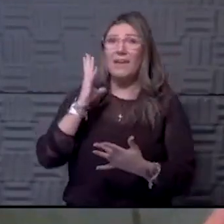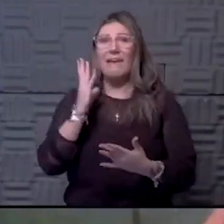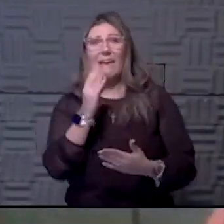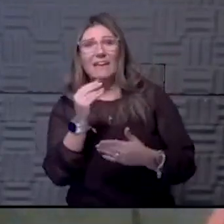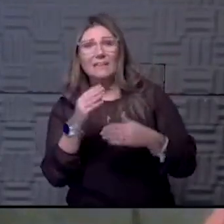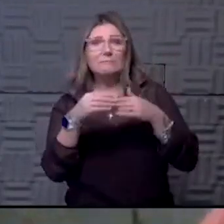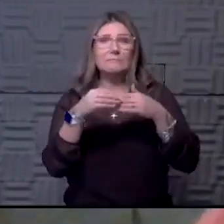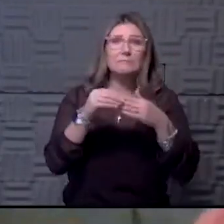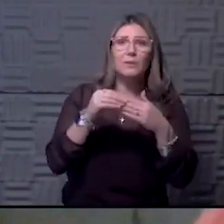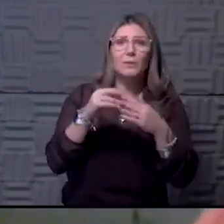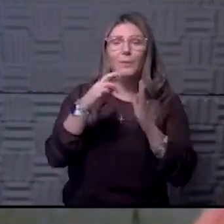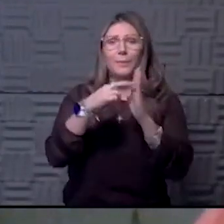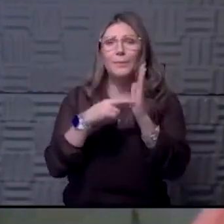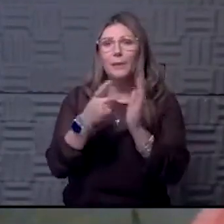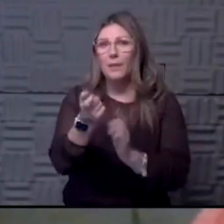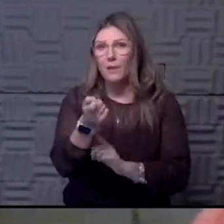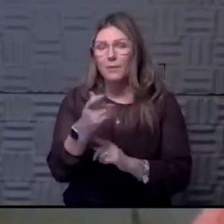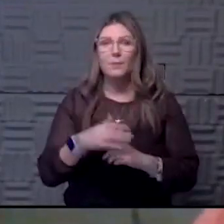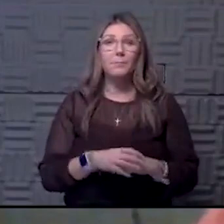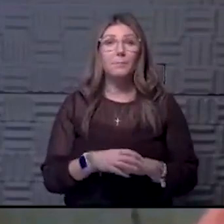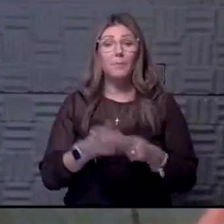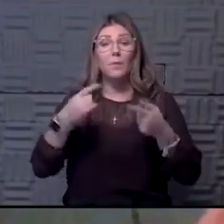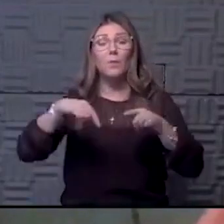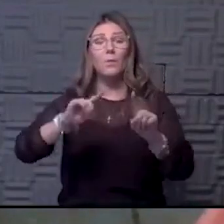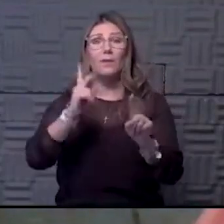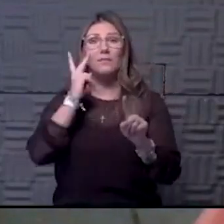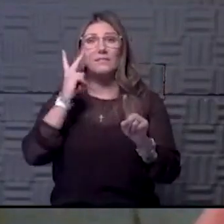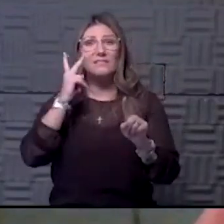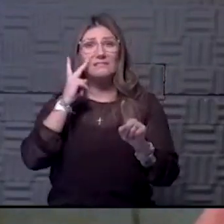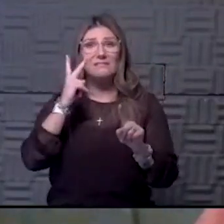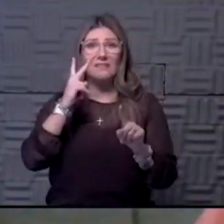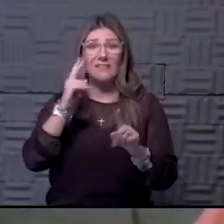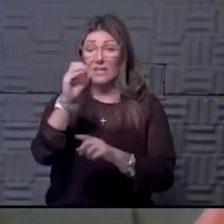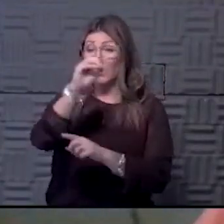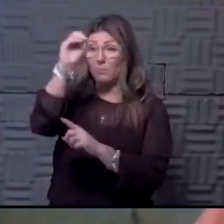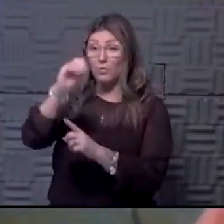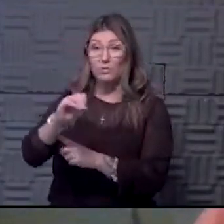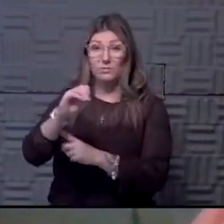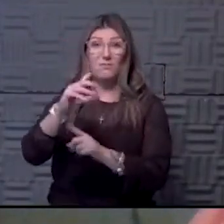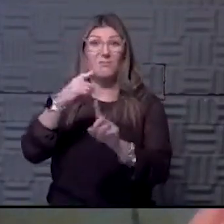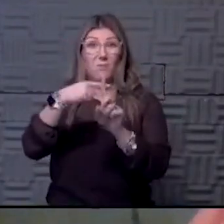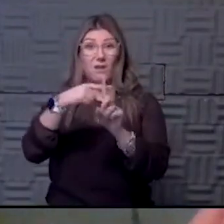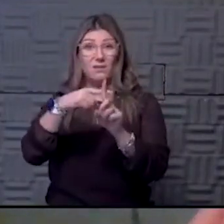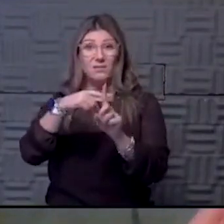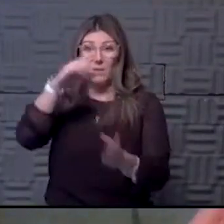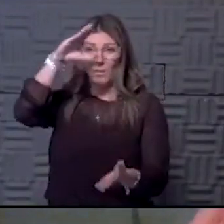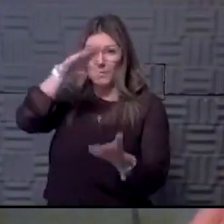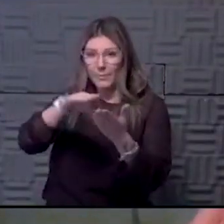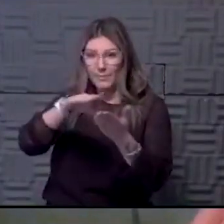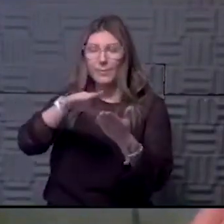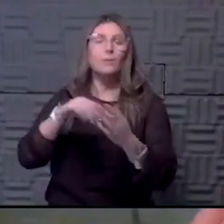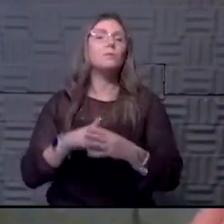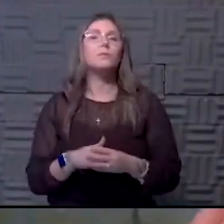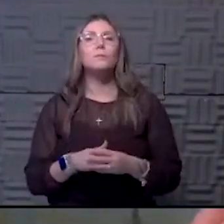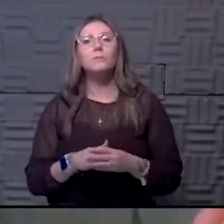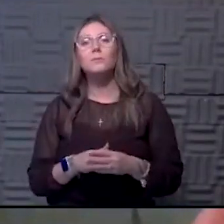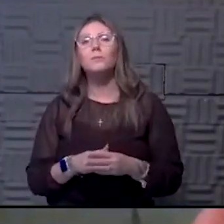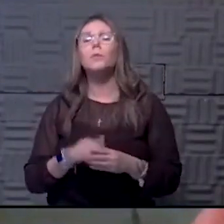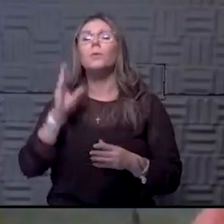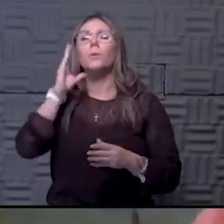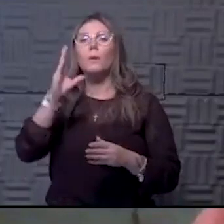rules a bit. And as we see percent positivity in the counties go down, we will have the